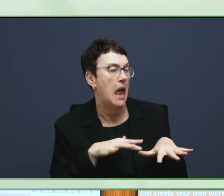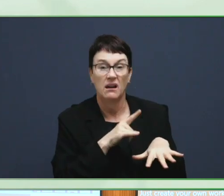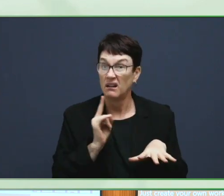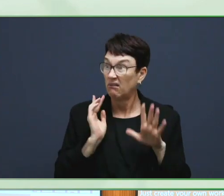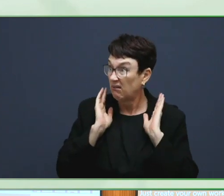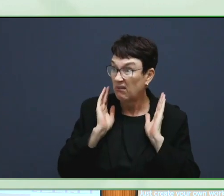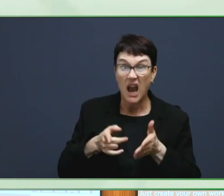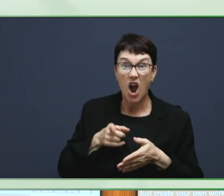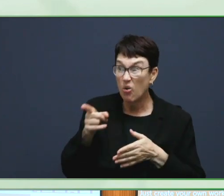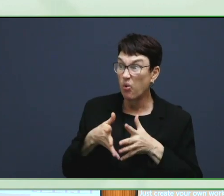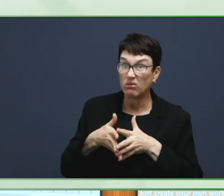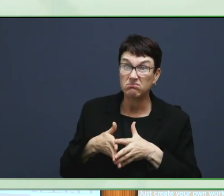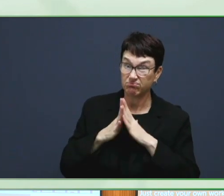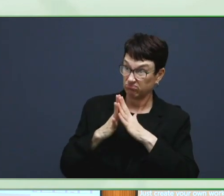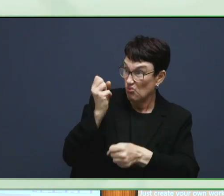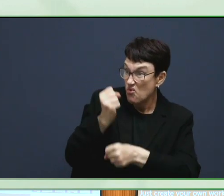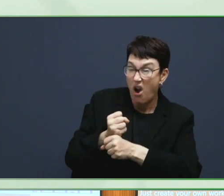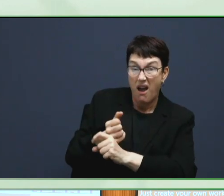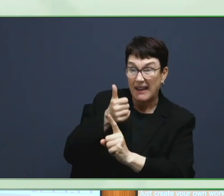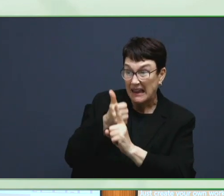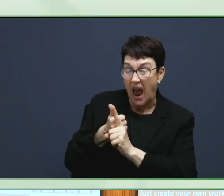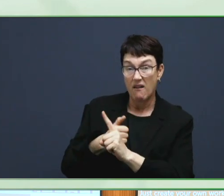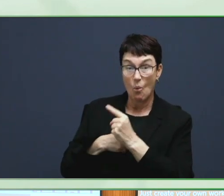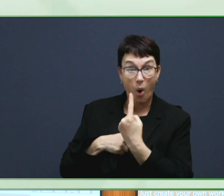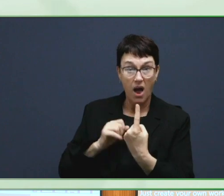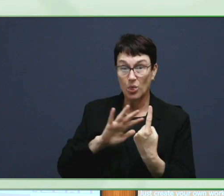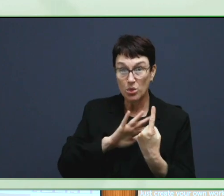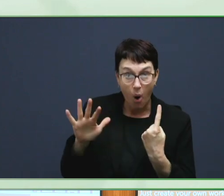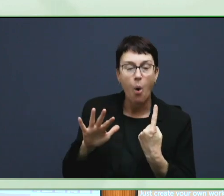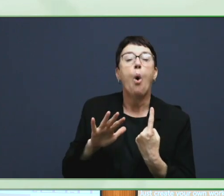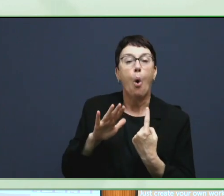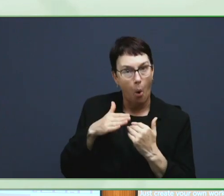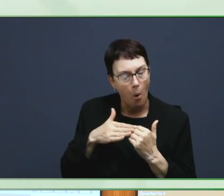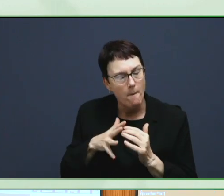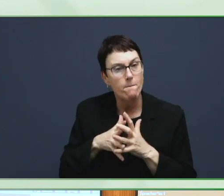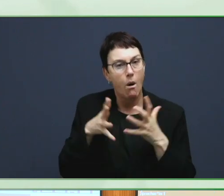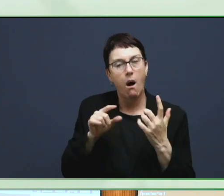another people that is living the same of you.